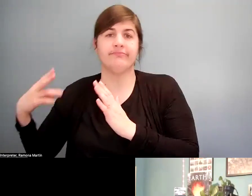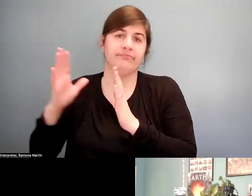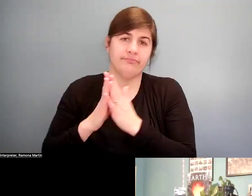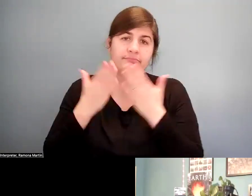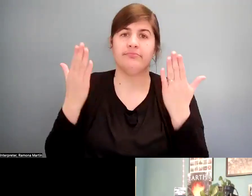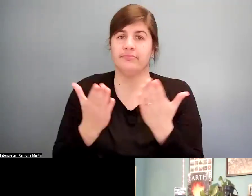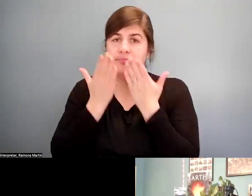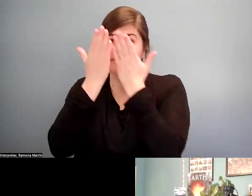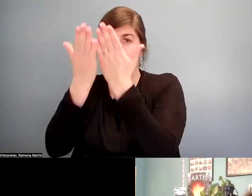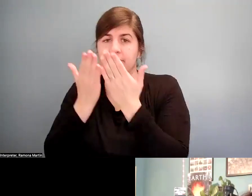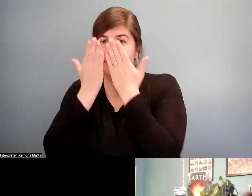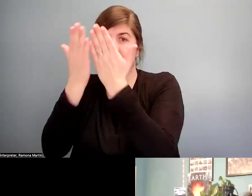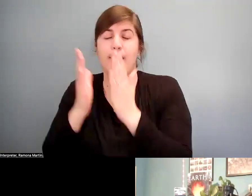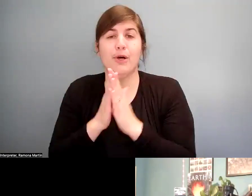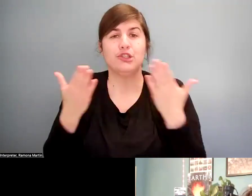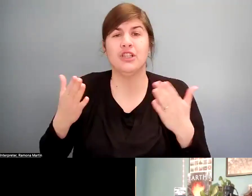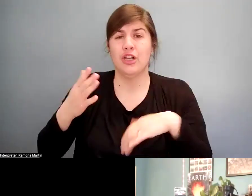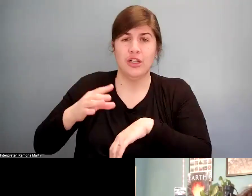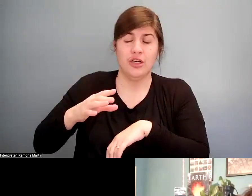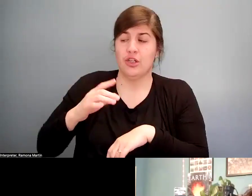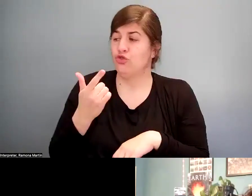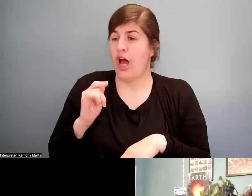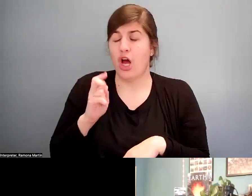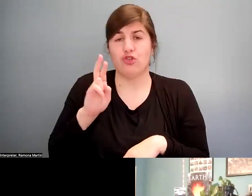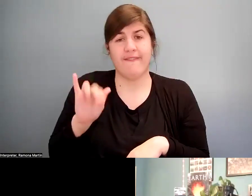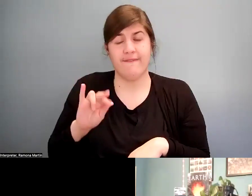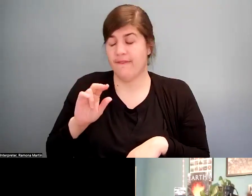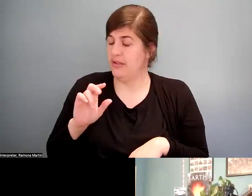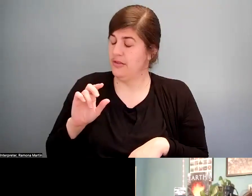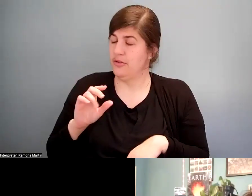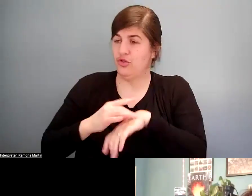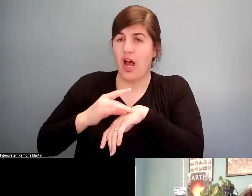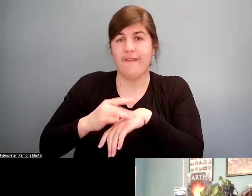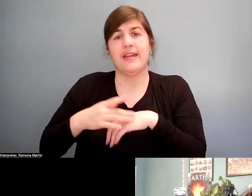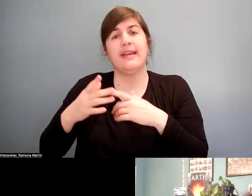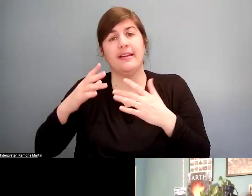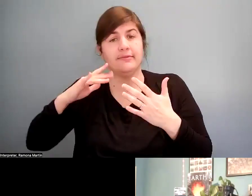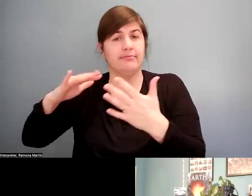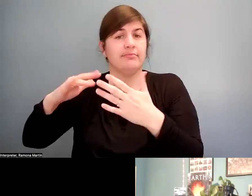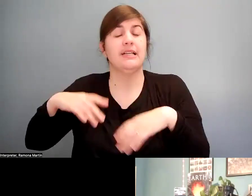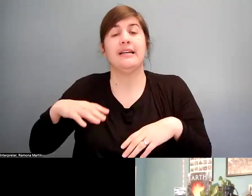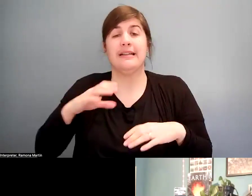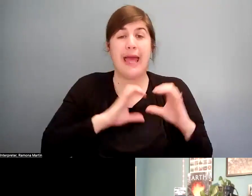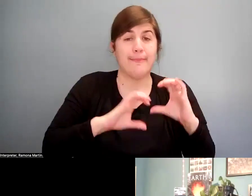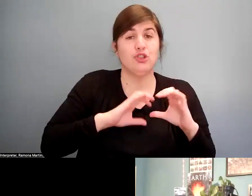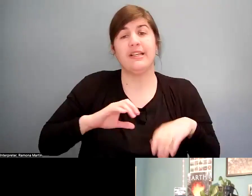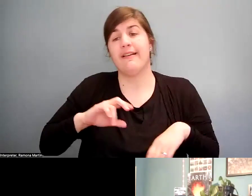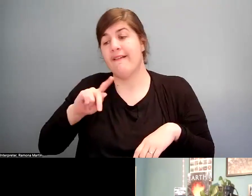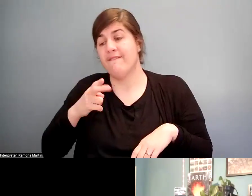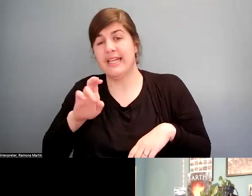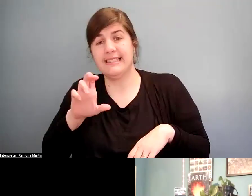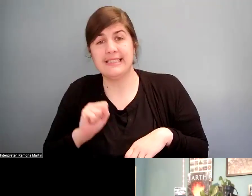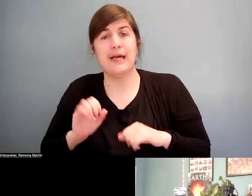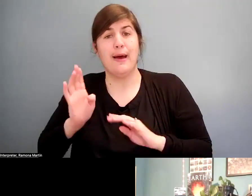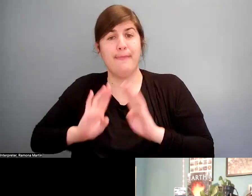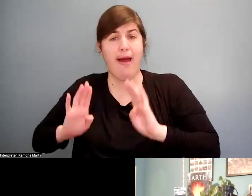fascinated by geography. The nice thing about geology is it's got a bit of geography, a bit of chemistry, some physics, a bit of biology,